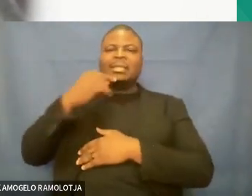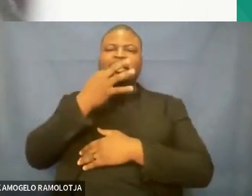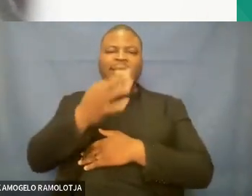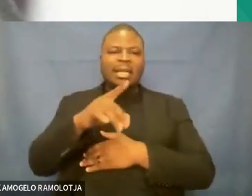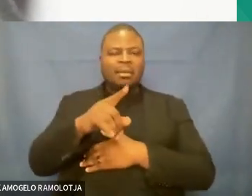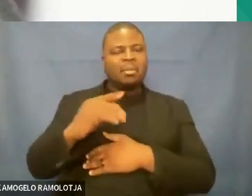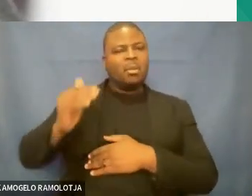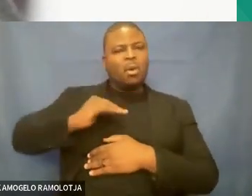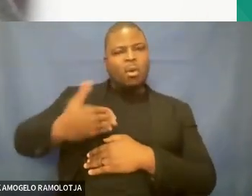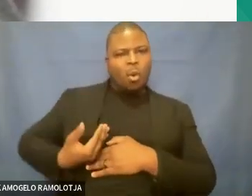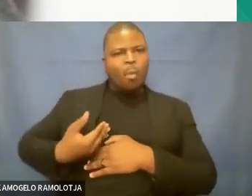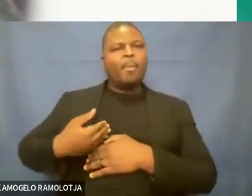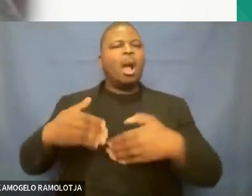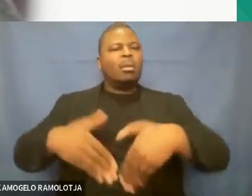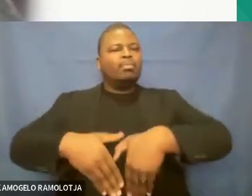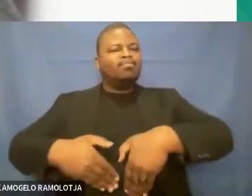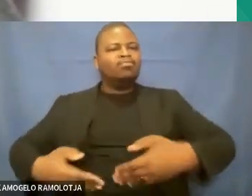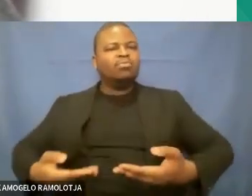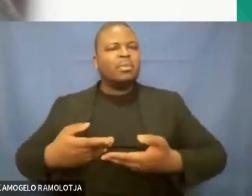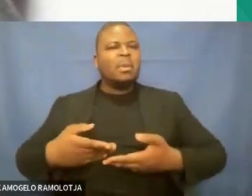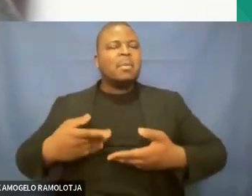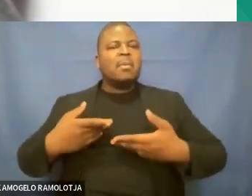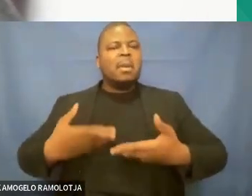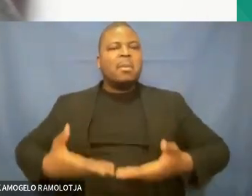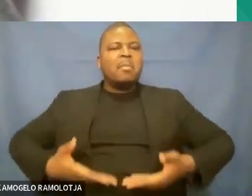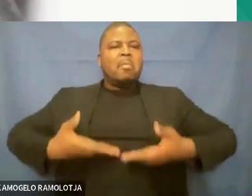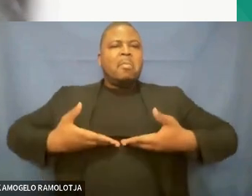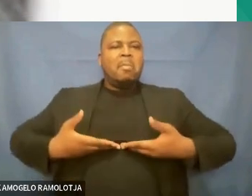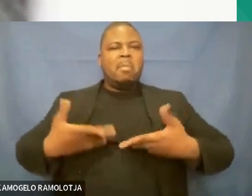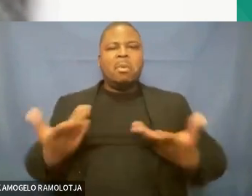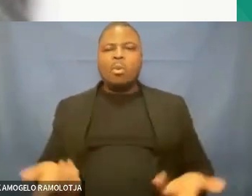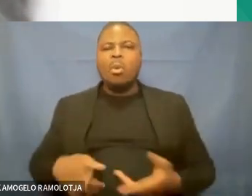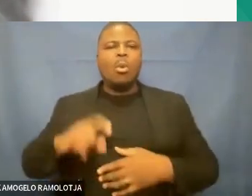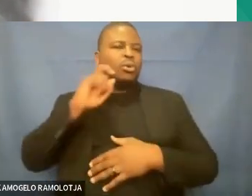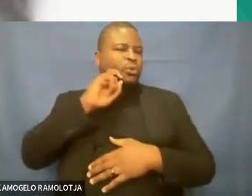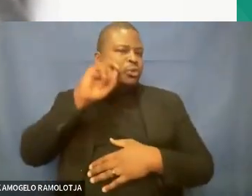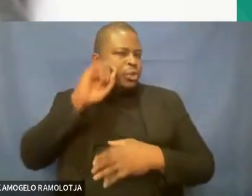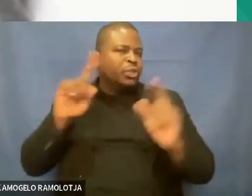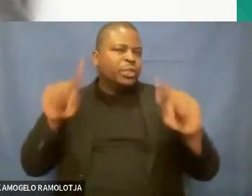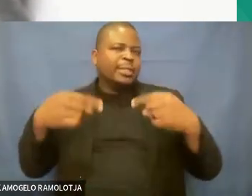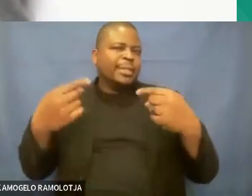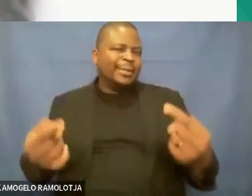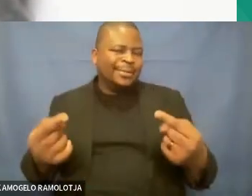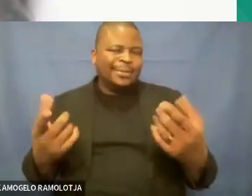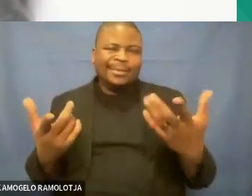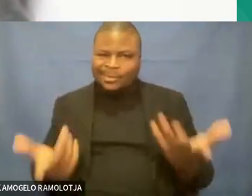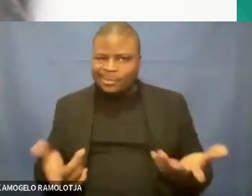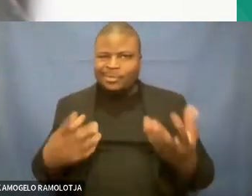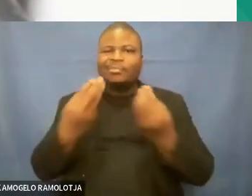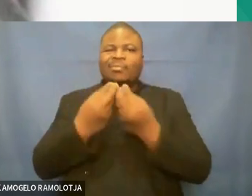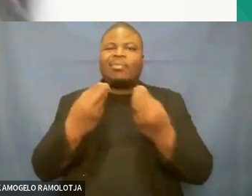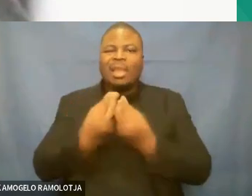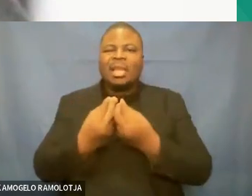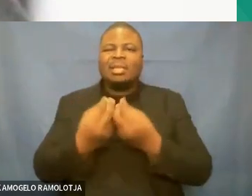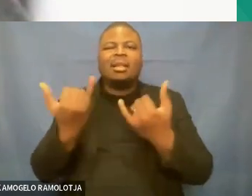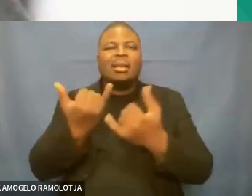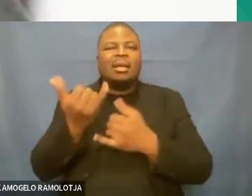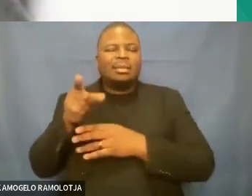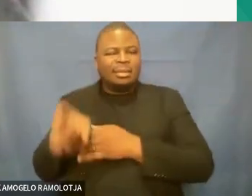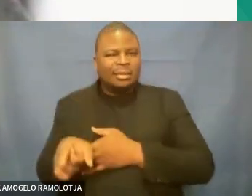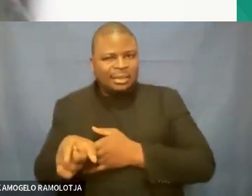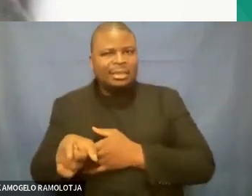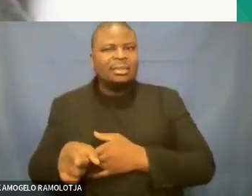not wear gym clothes and all of those kind of things. You deal with them at that level, and then you ask them